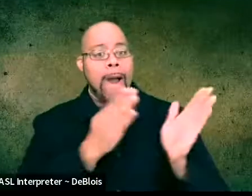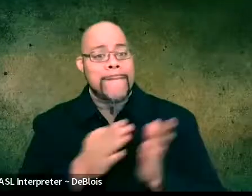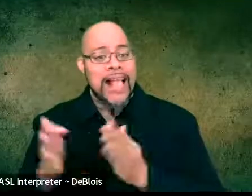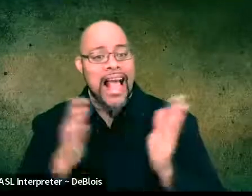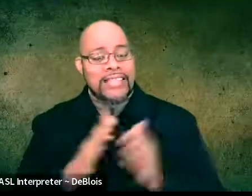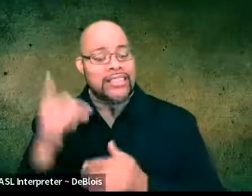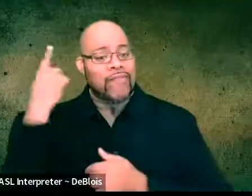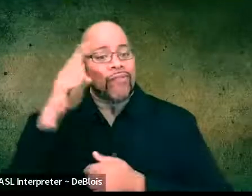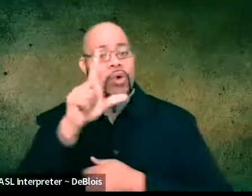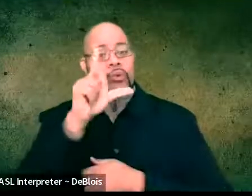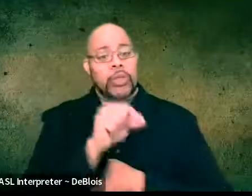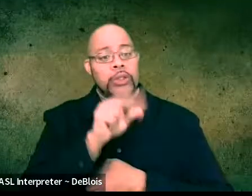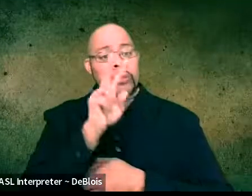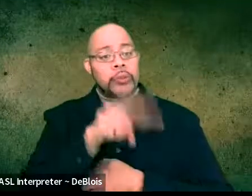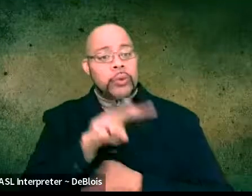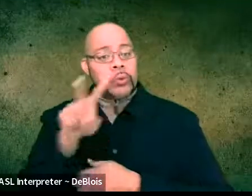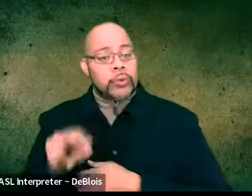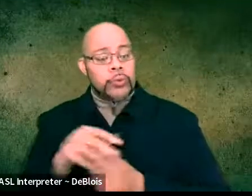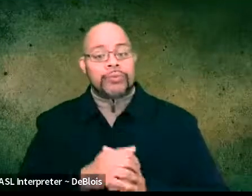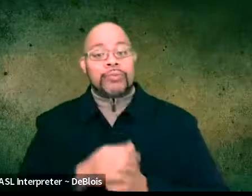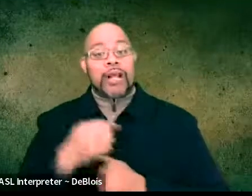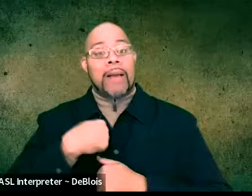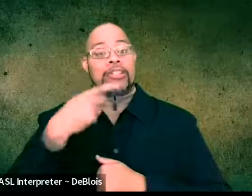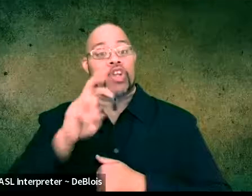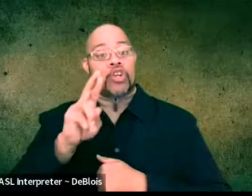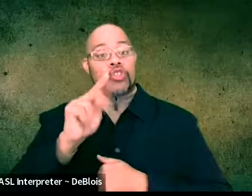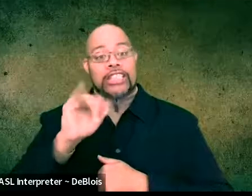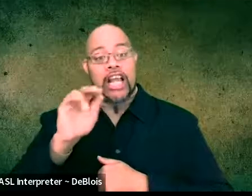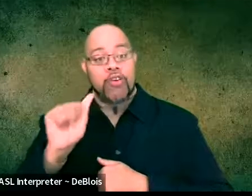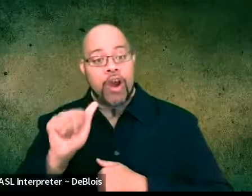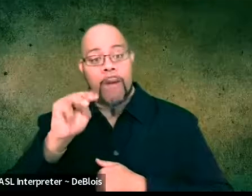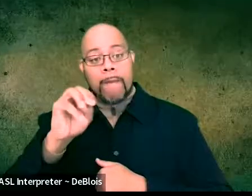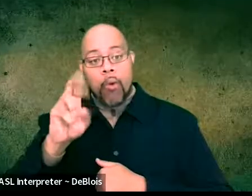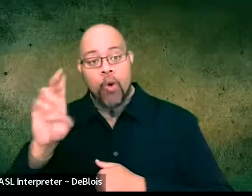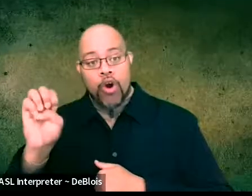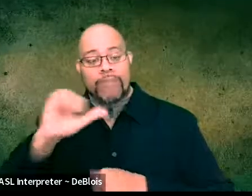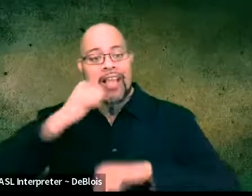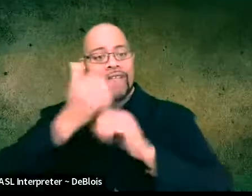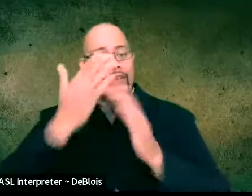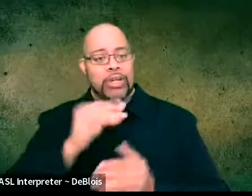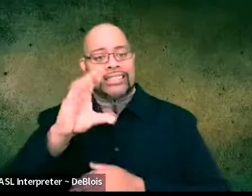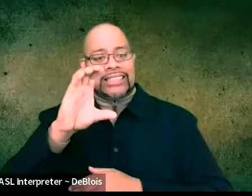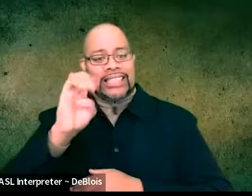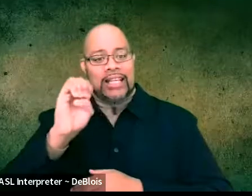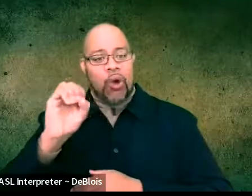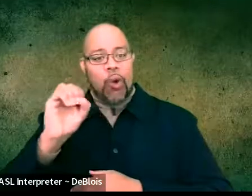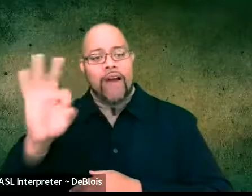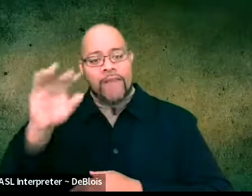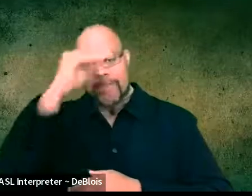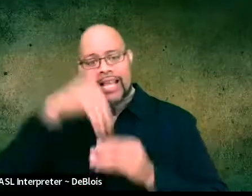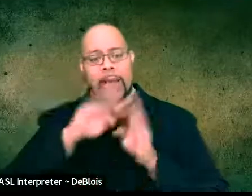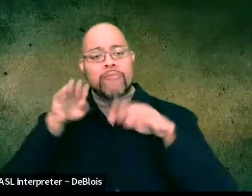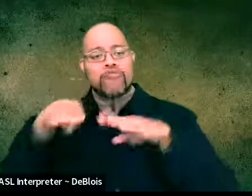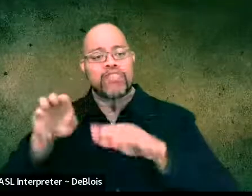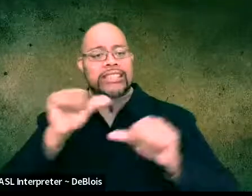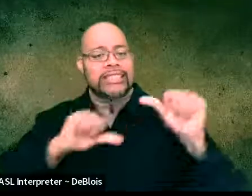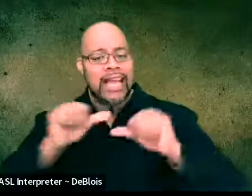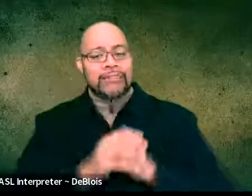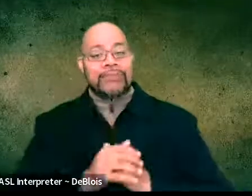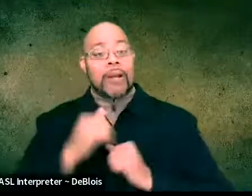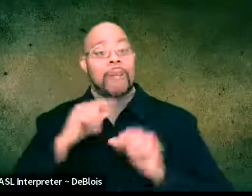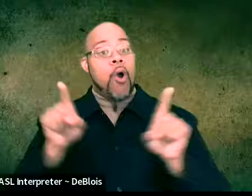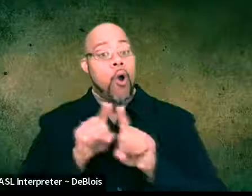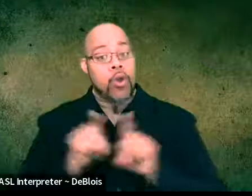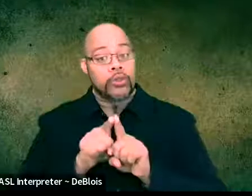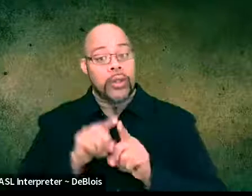for 2022. I'm Dr. Tiara Moore, founder and CEO of Black and Marine Science. I'm